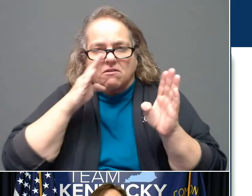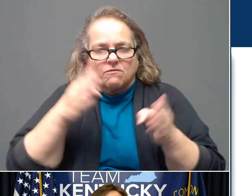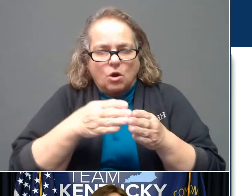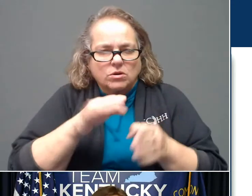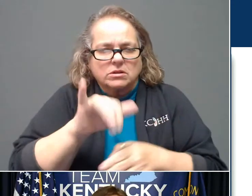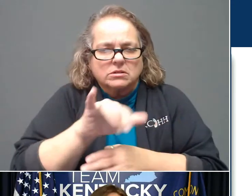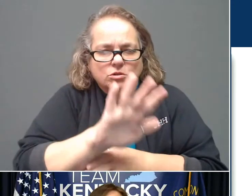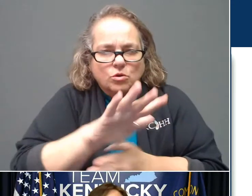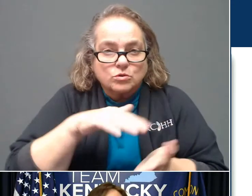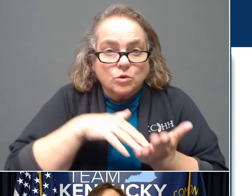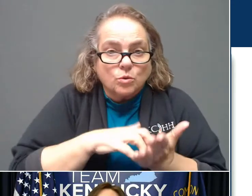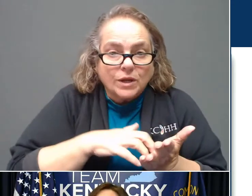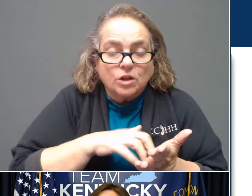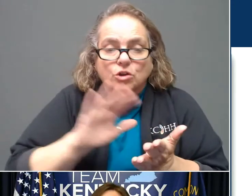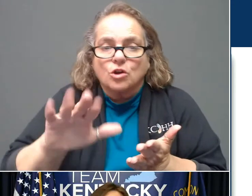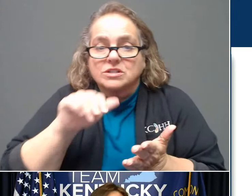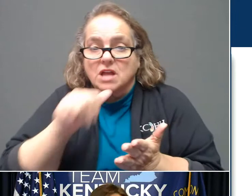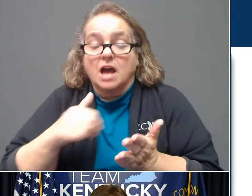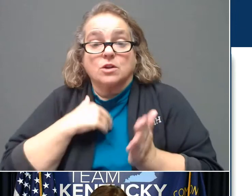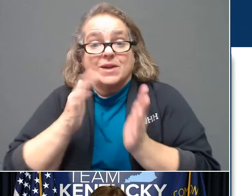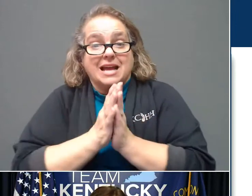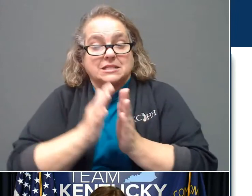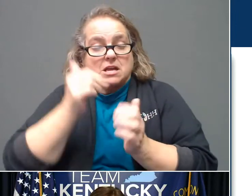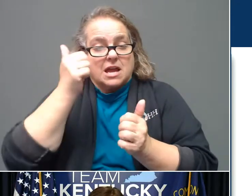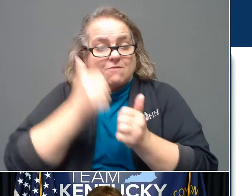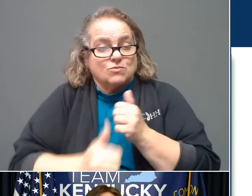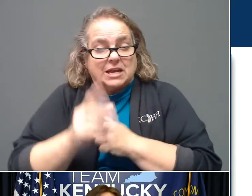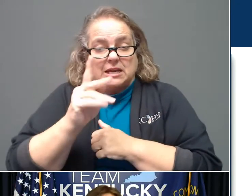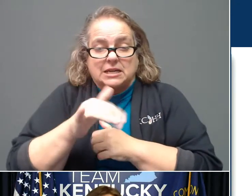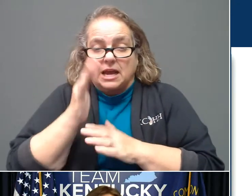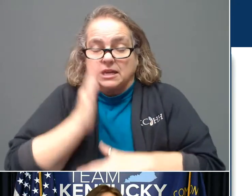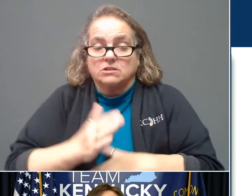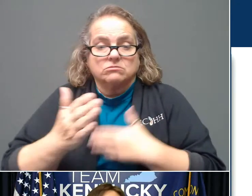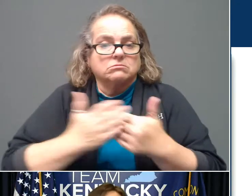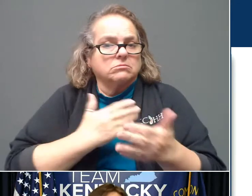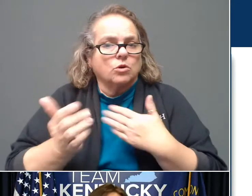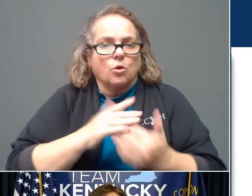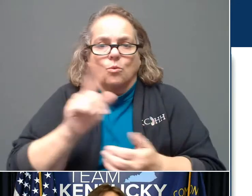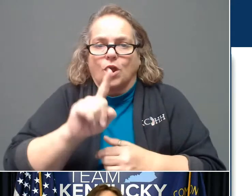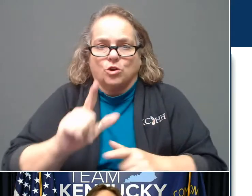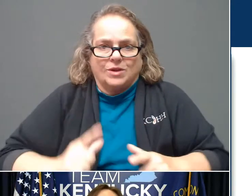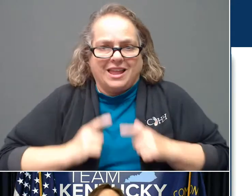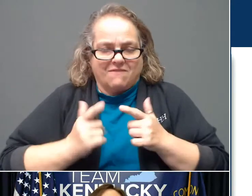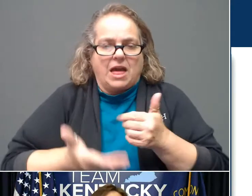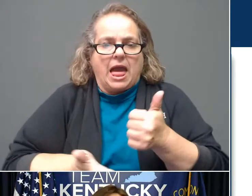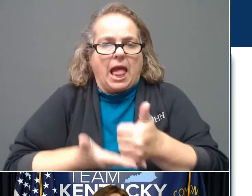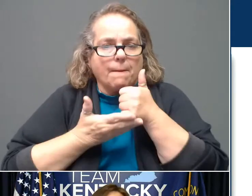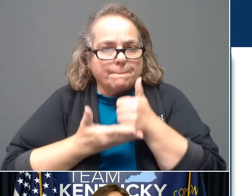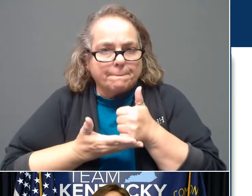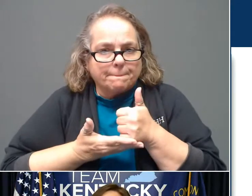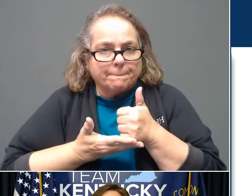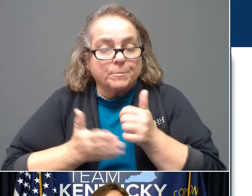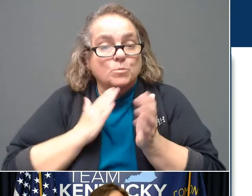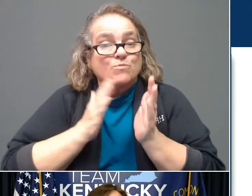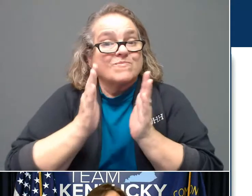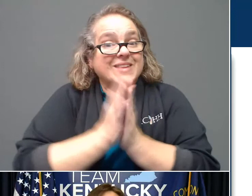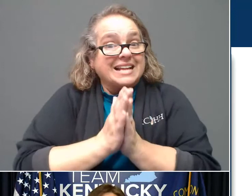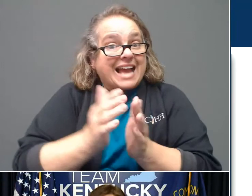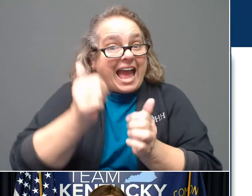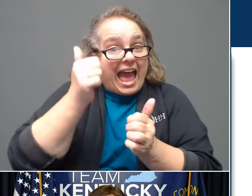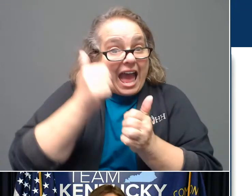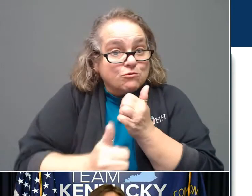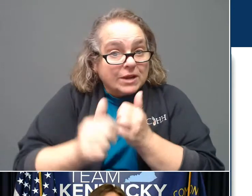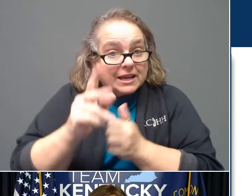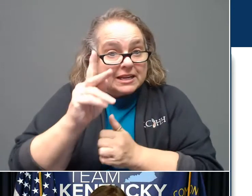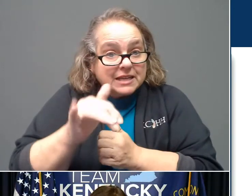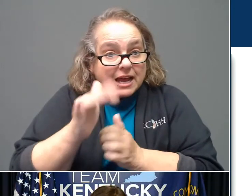We're asking every Kentuckian, no matter where you live, to help. And I'm going to say that again. We're asking every Kentuckian, no matter where